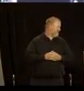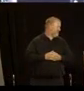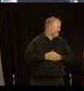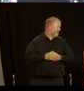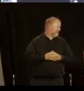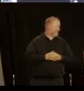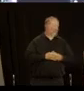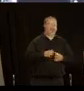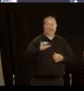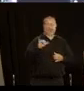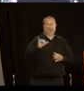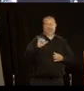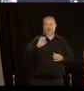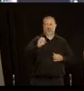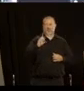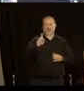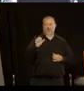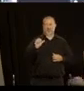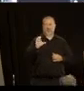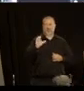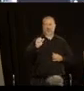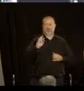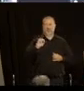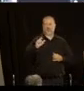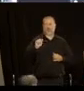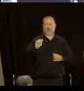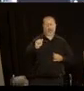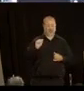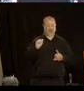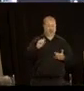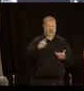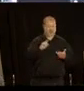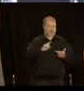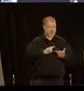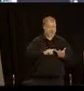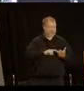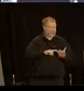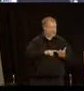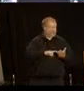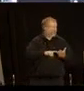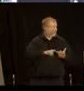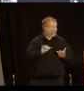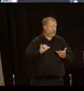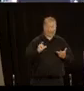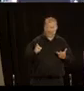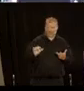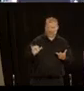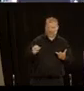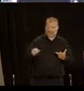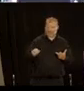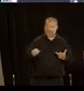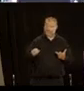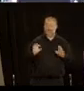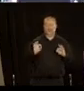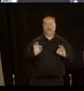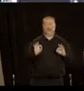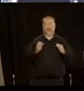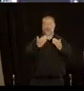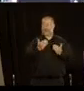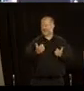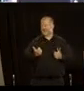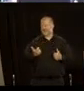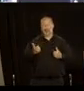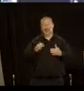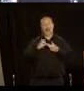Yolanda Herrera and Carla Herrera. And Yoli, were you? Yes? Well, there you go. They